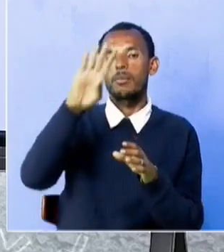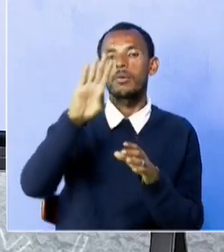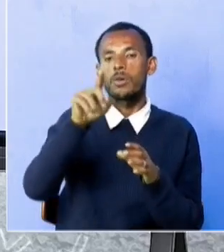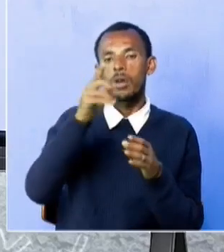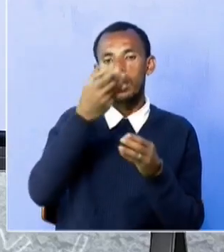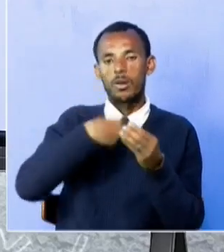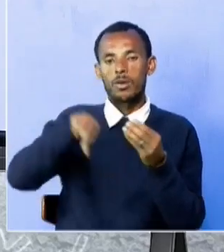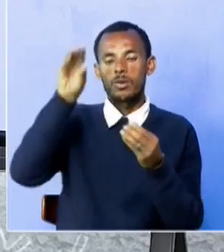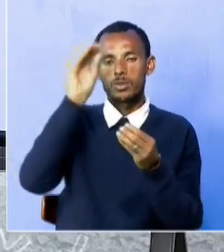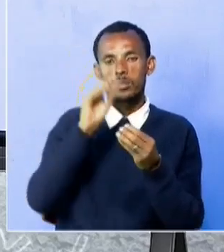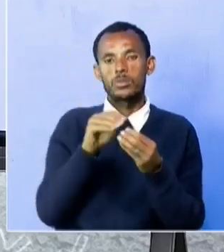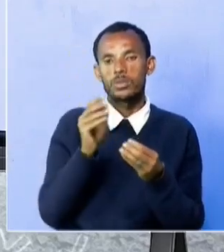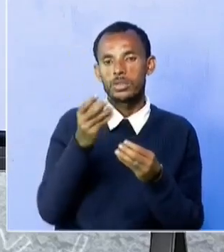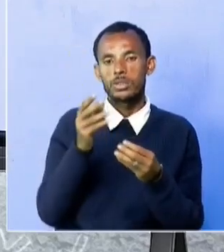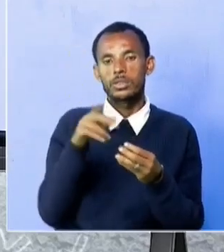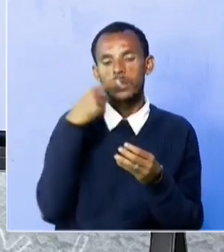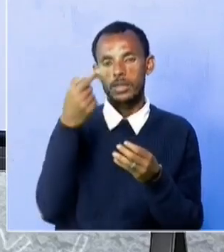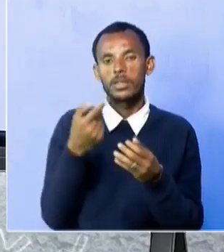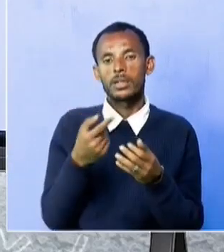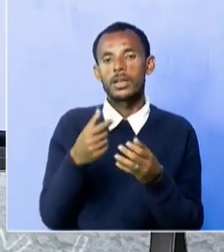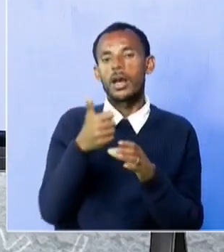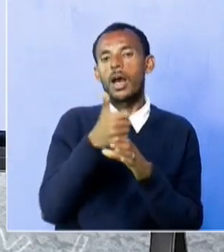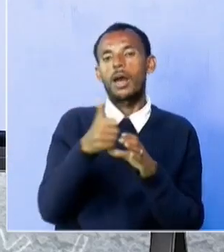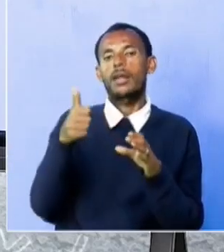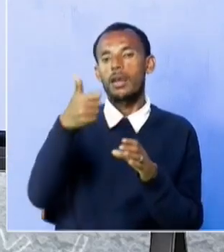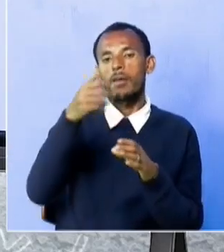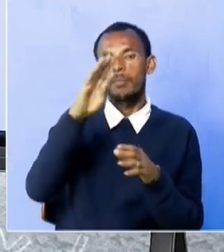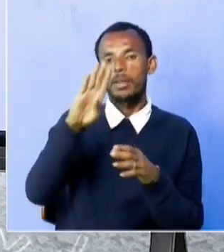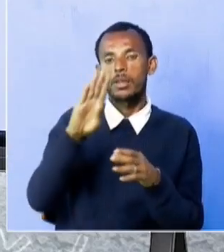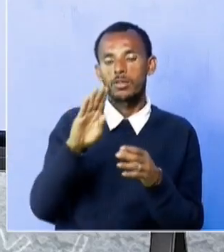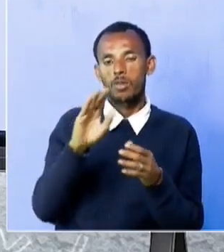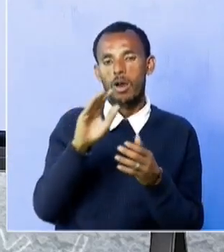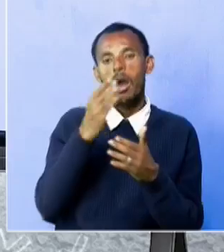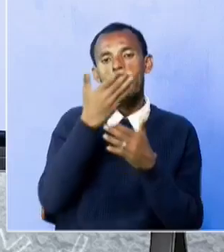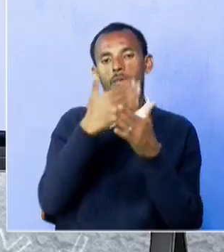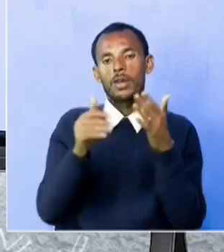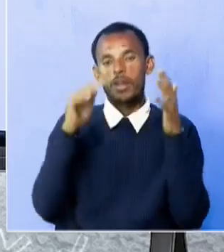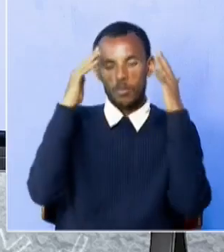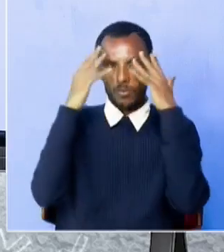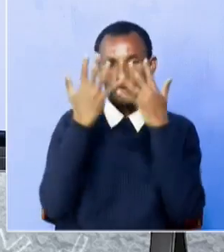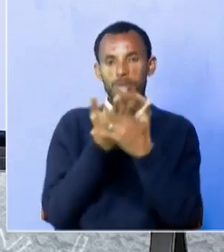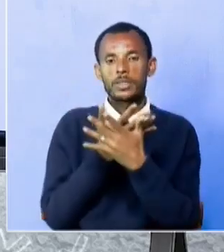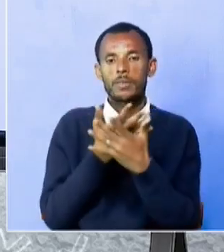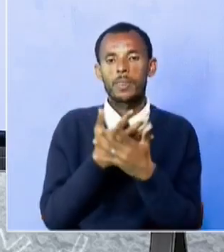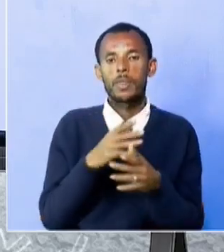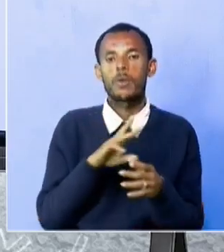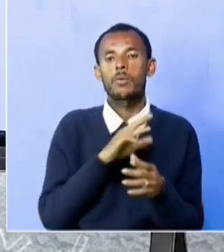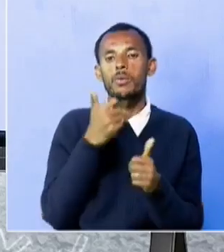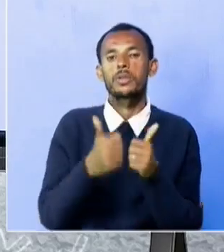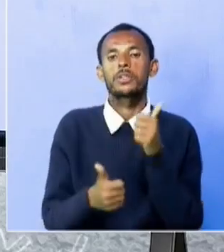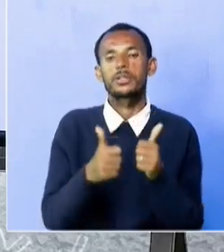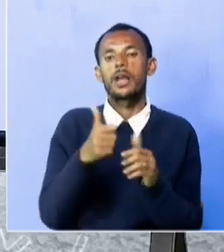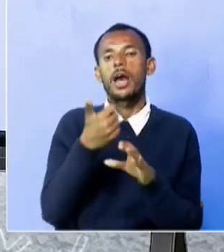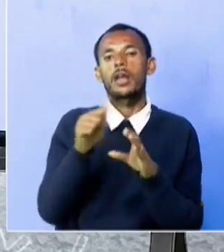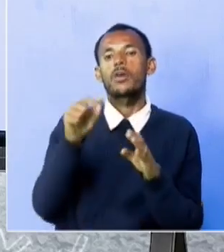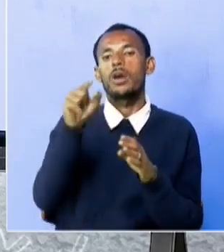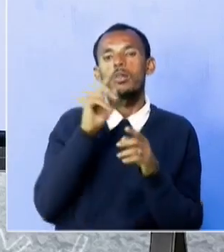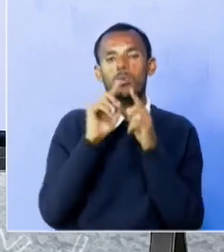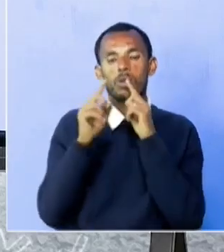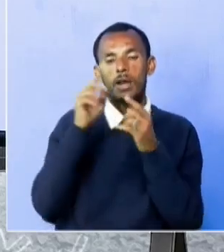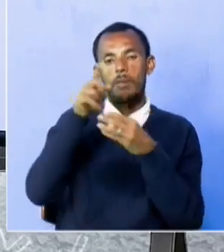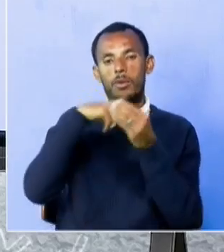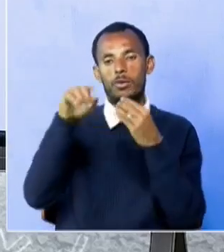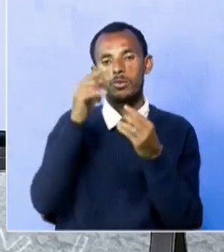also say this is also arc AB. But to avoid a confusion, which arc you are talking